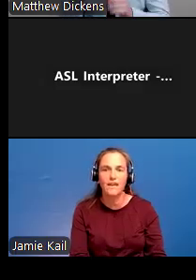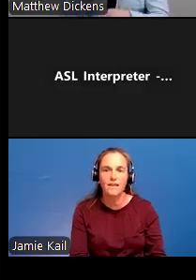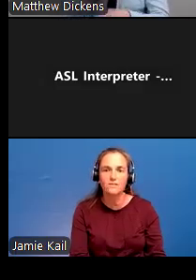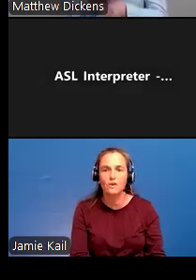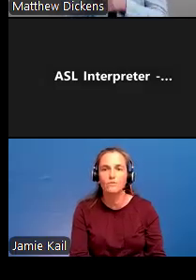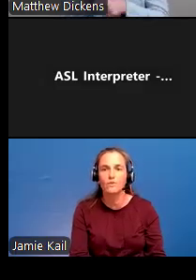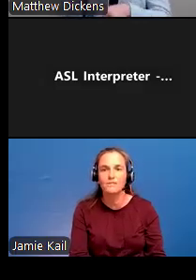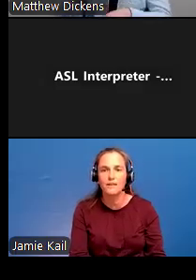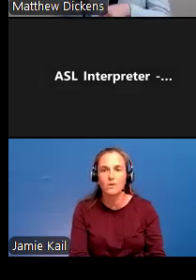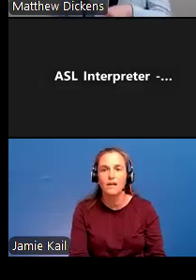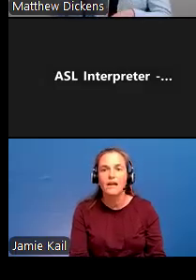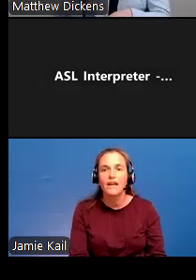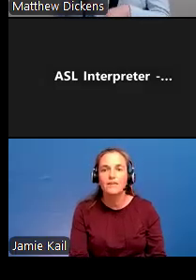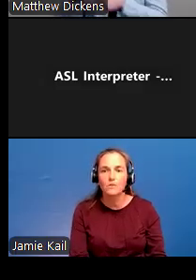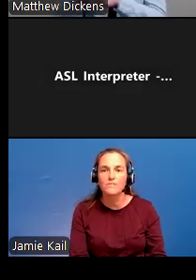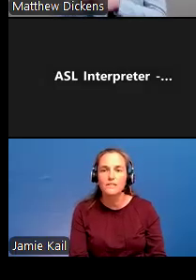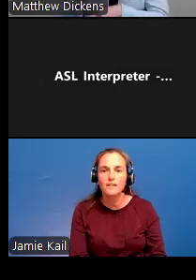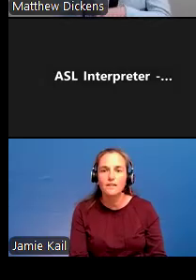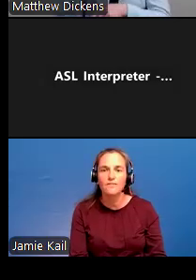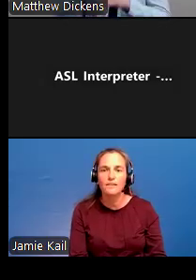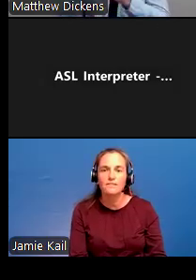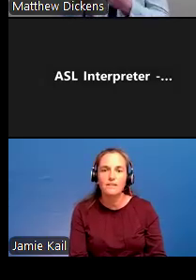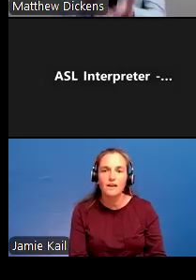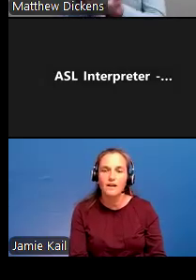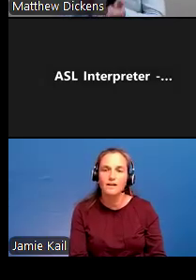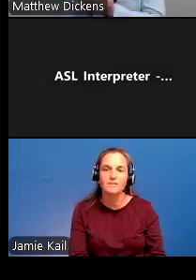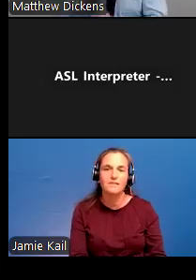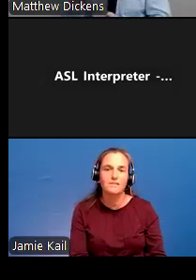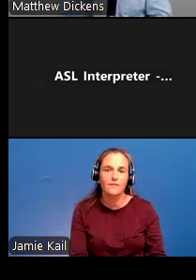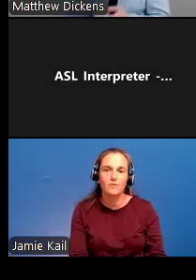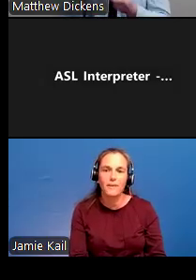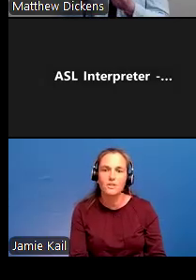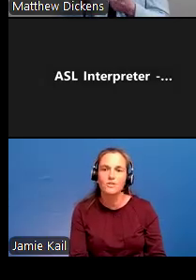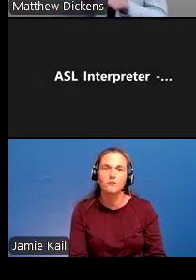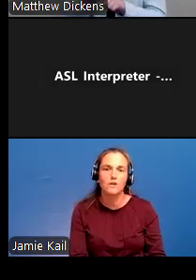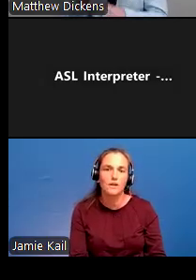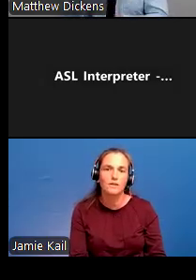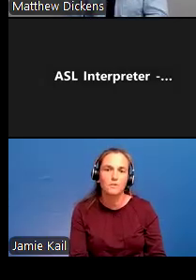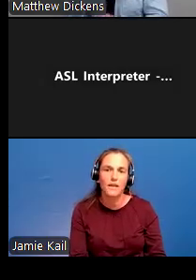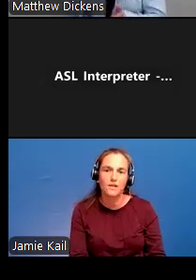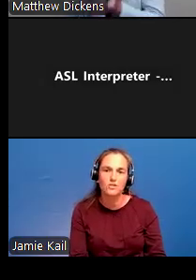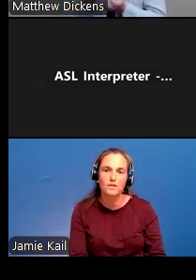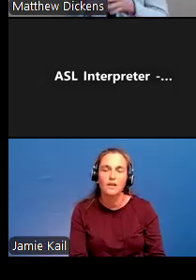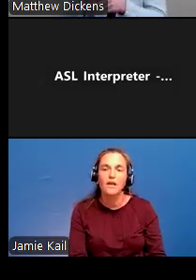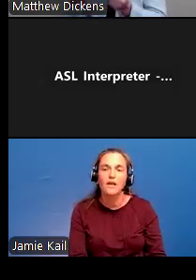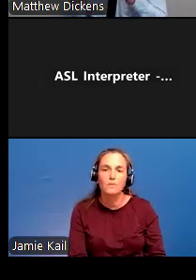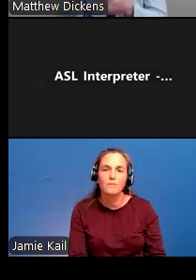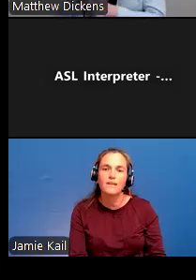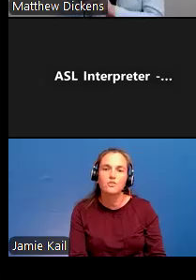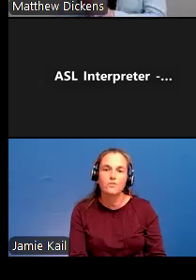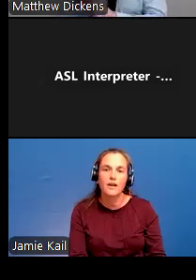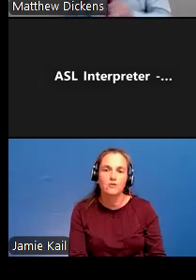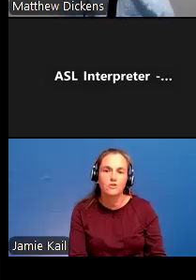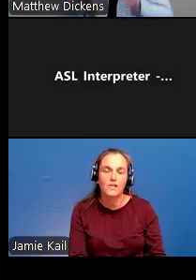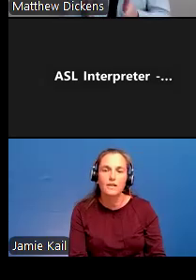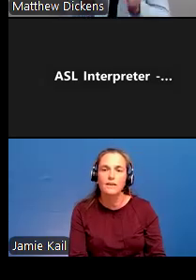for the case. So for example, if they receive sensitive information, that communication, they want to make